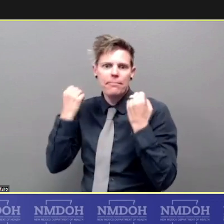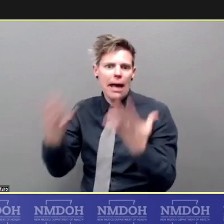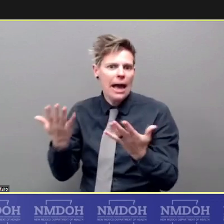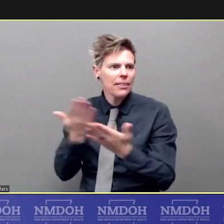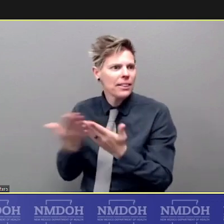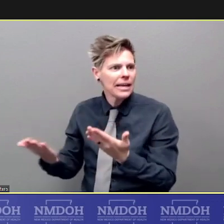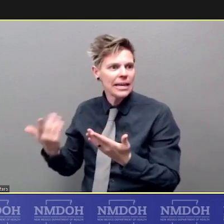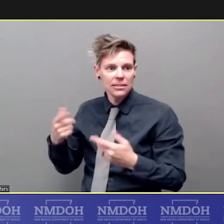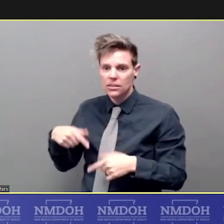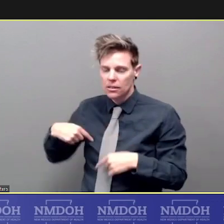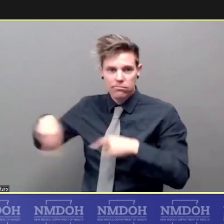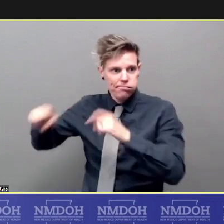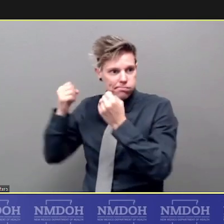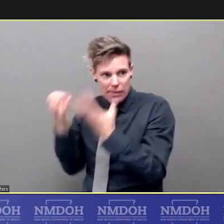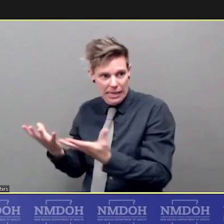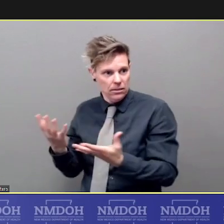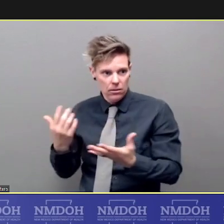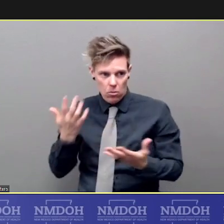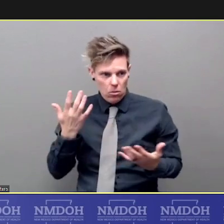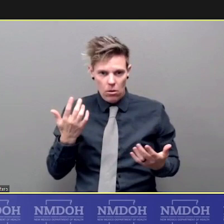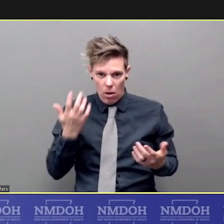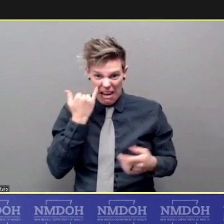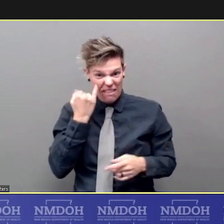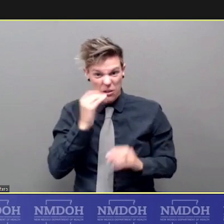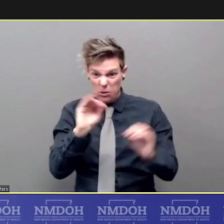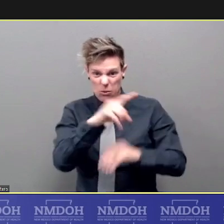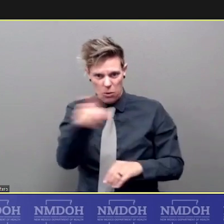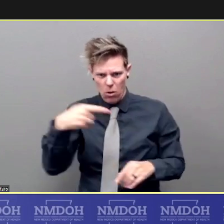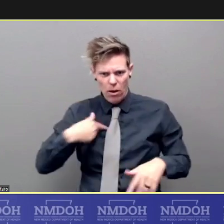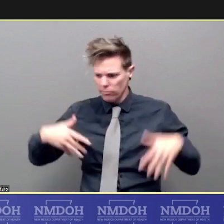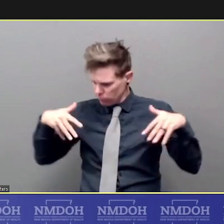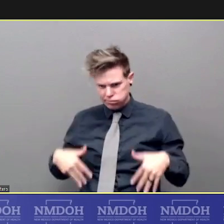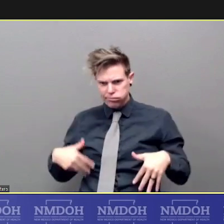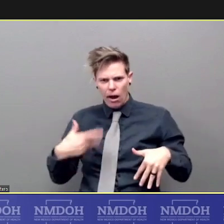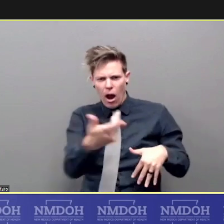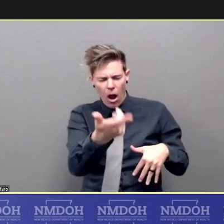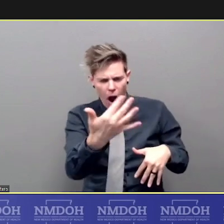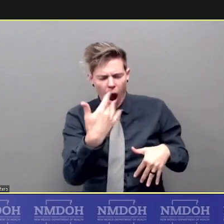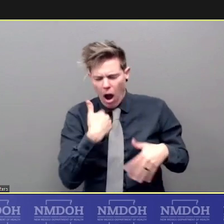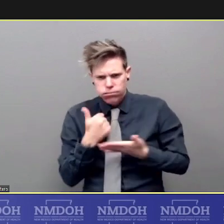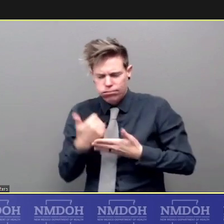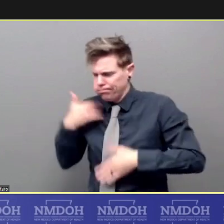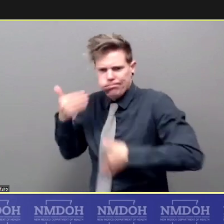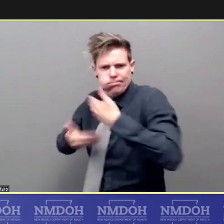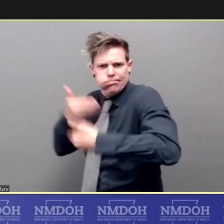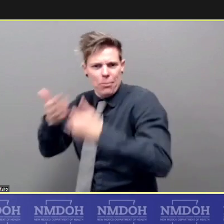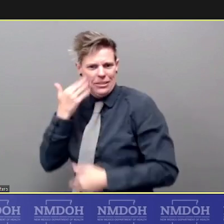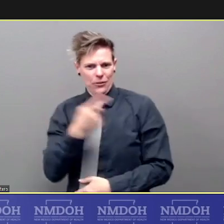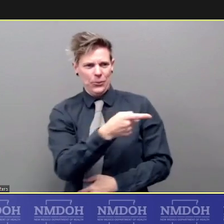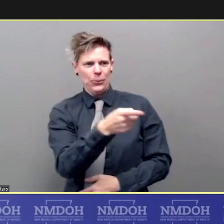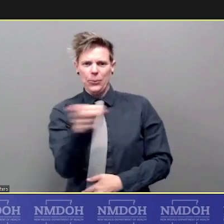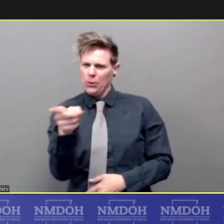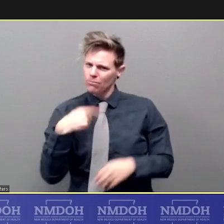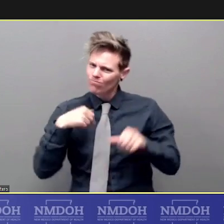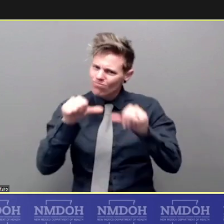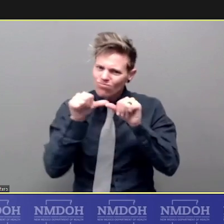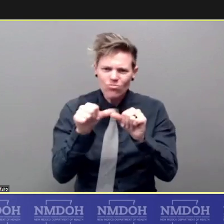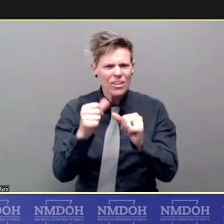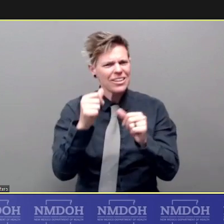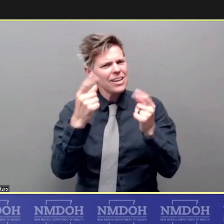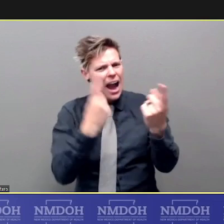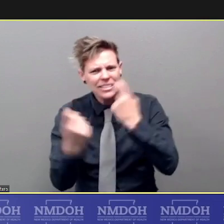your questions, and you're getting the word out. So thanks for doing that. Thanks for continuing to do it. Thanks for your interest. And we